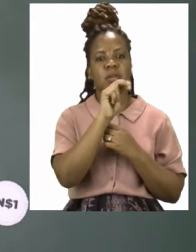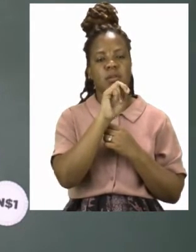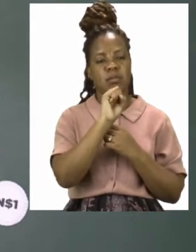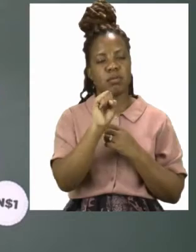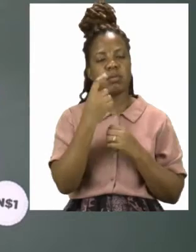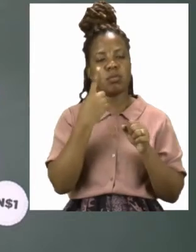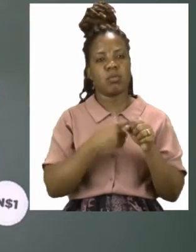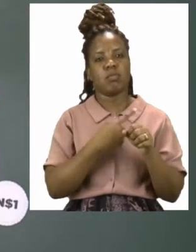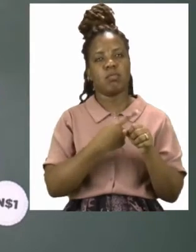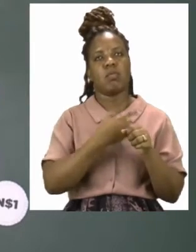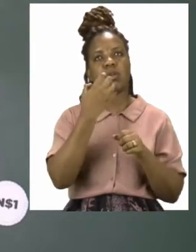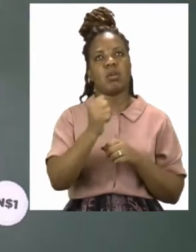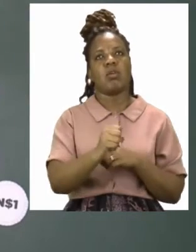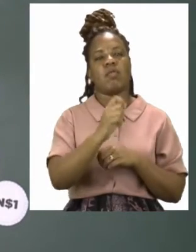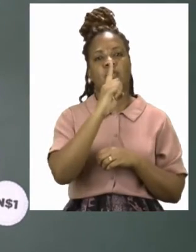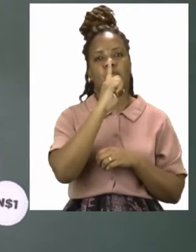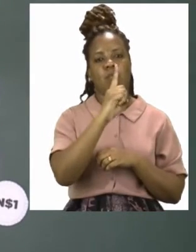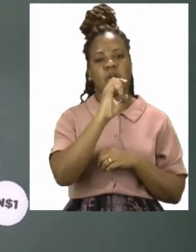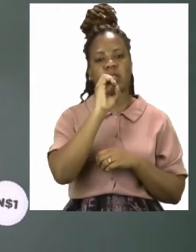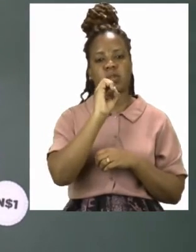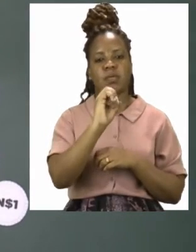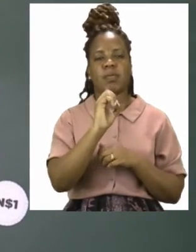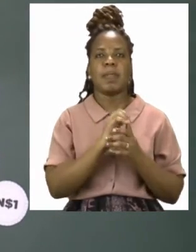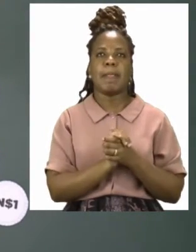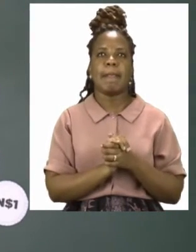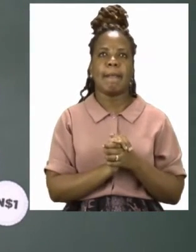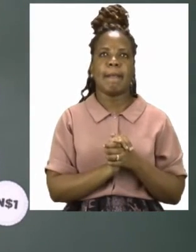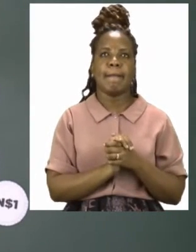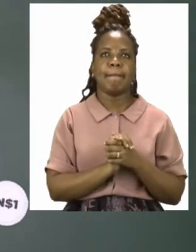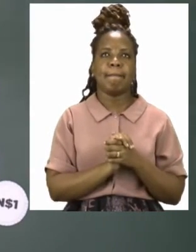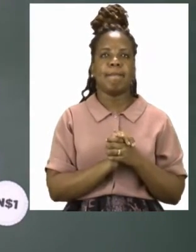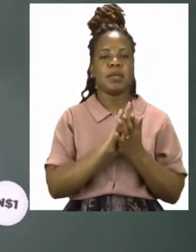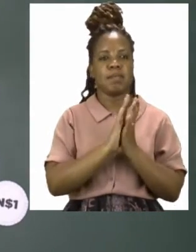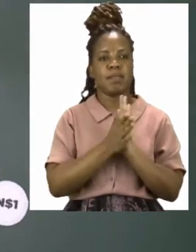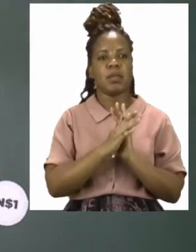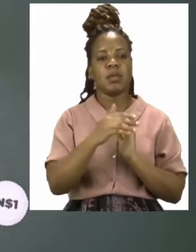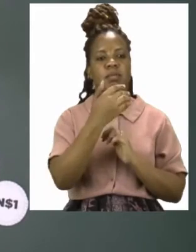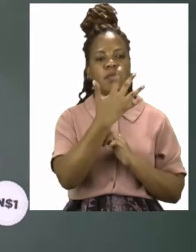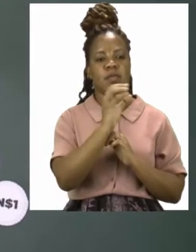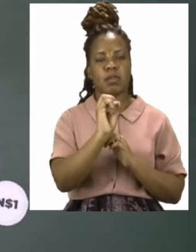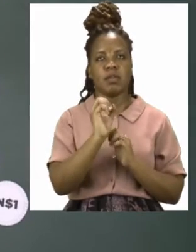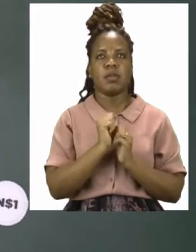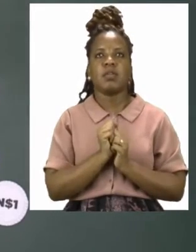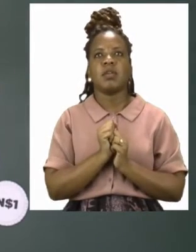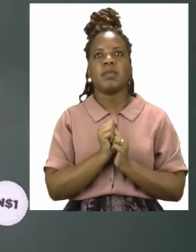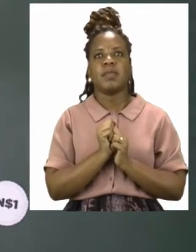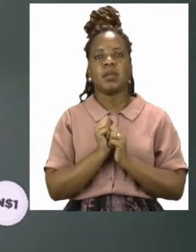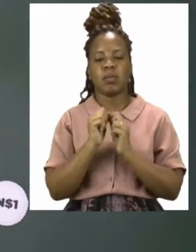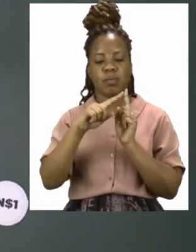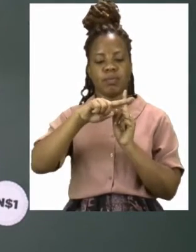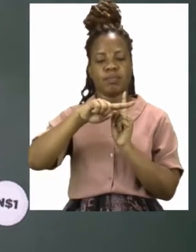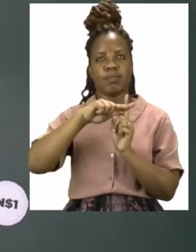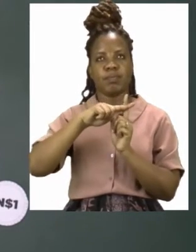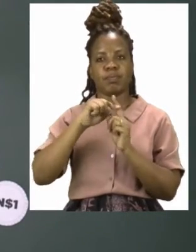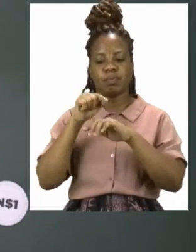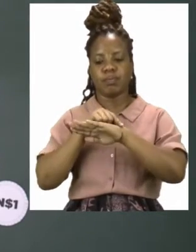So, it says 50. And then, for missus units, we have a four. So, we are going